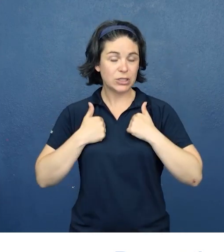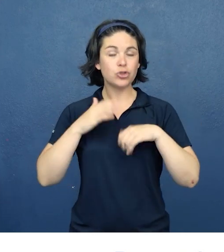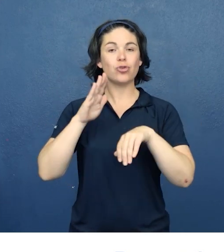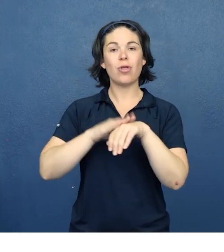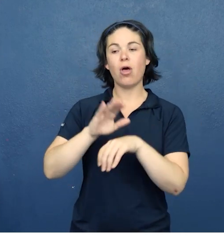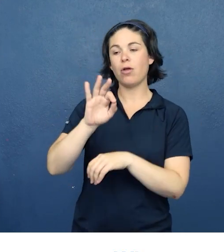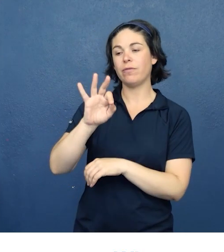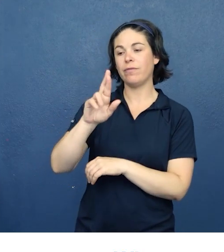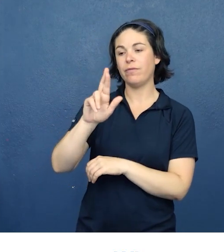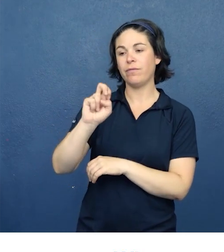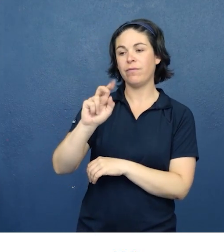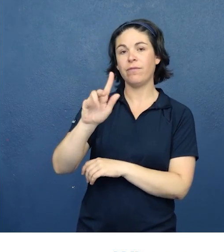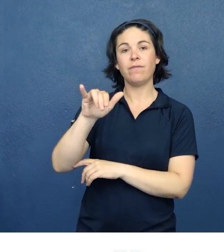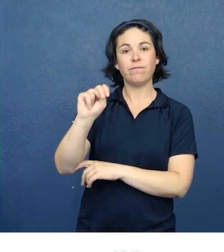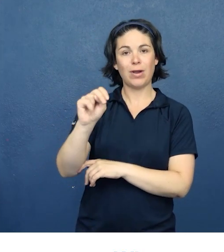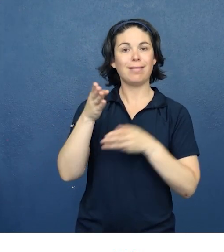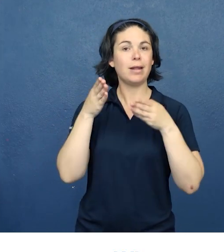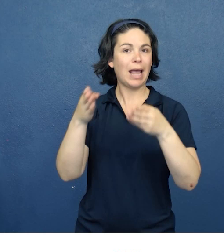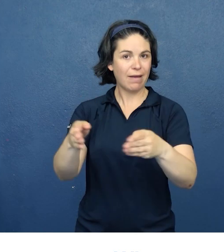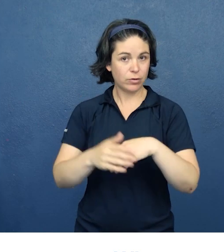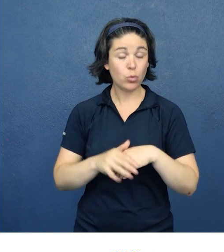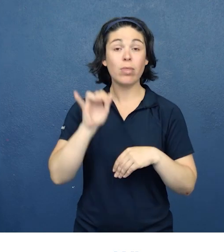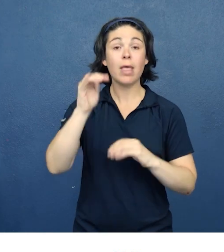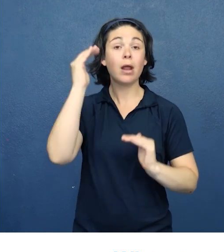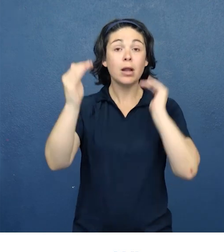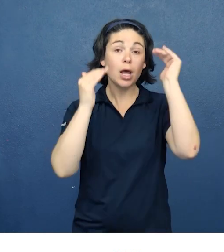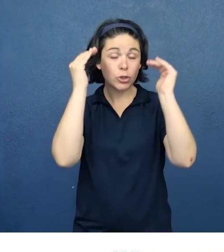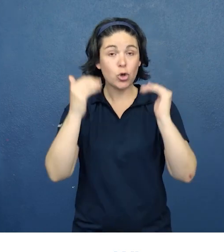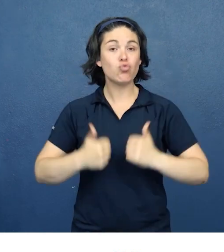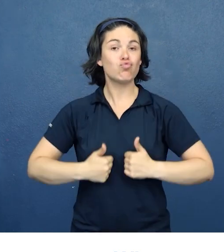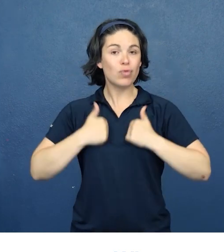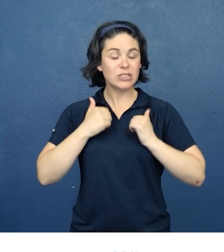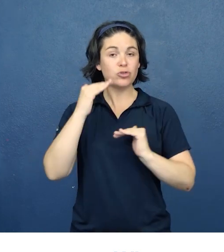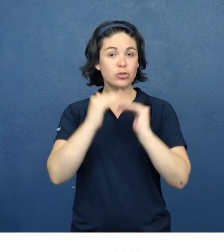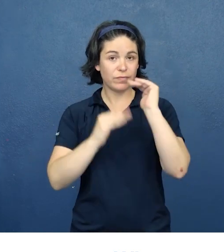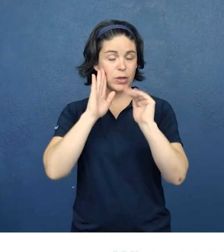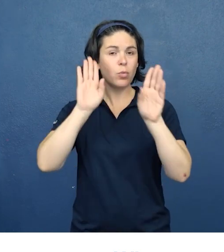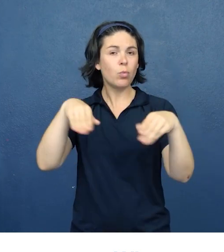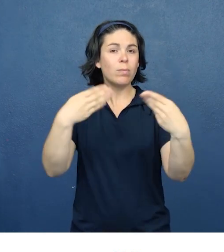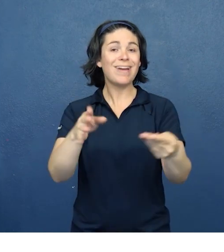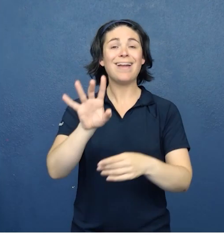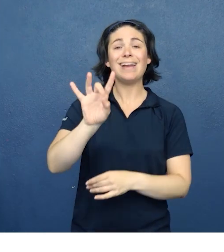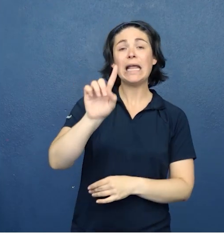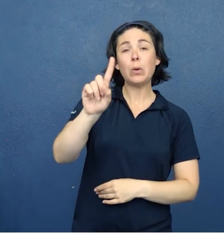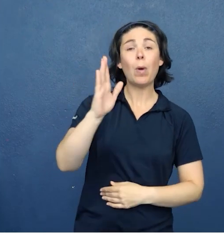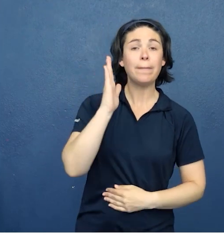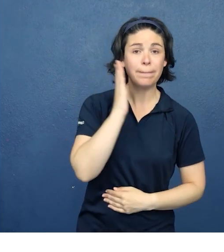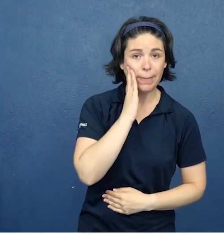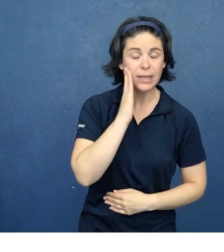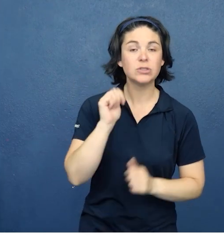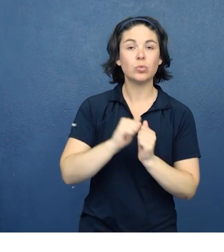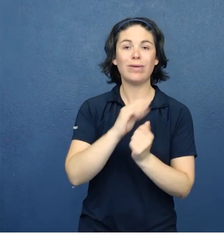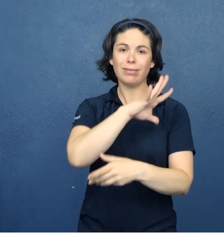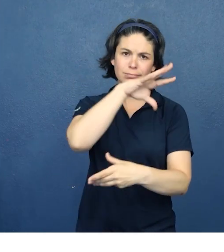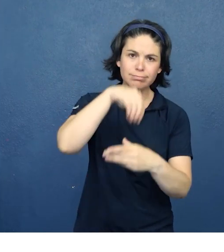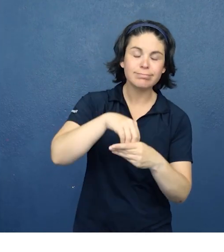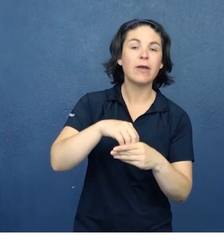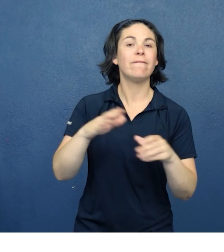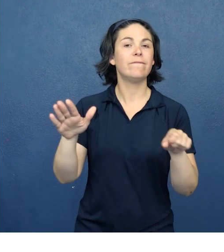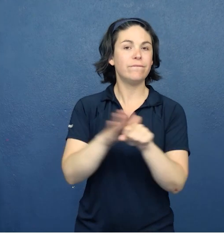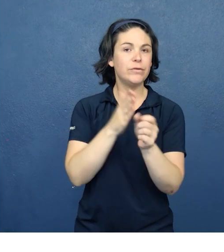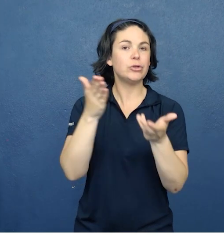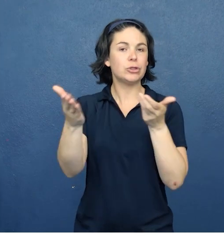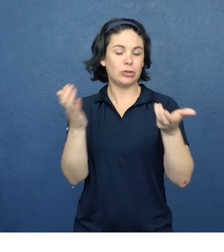Avenue. When complete, this adult residential facility will provide approximately 81 beds with integrated on-site